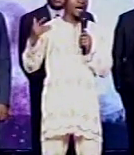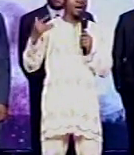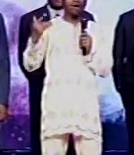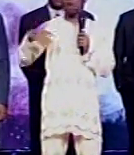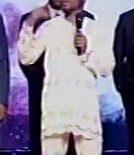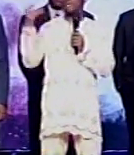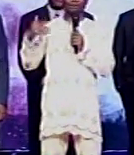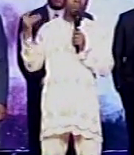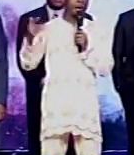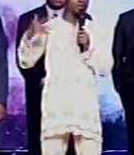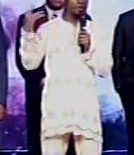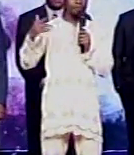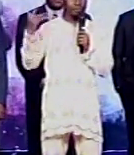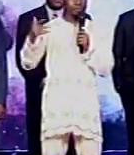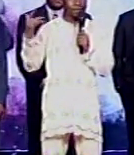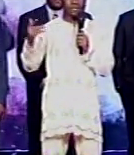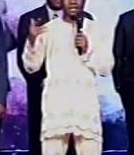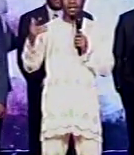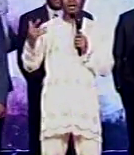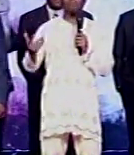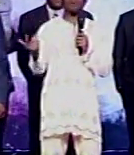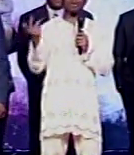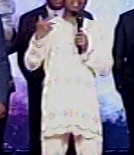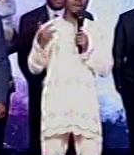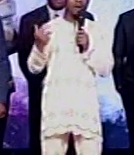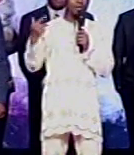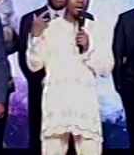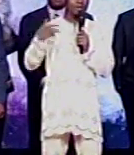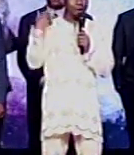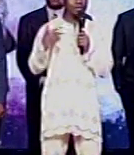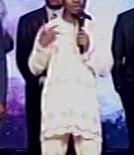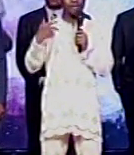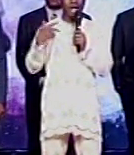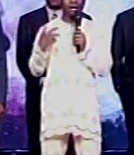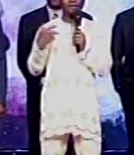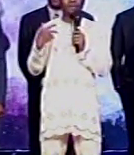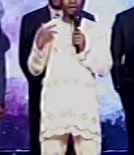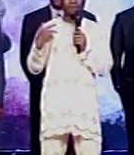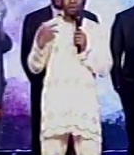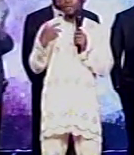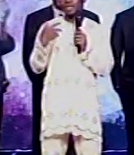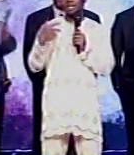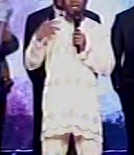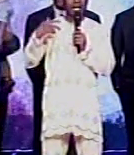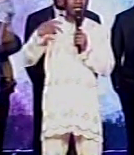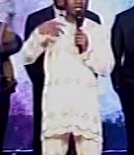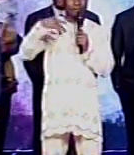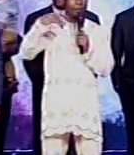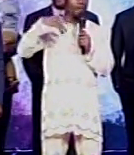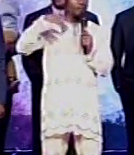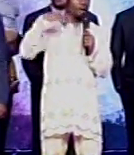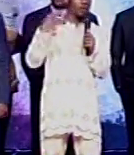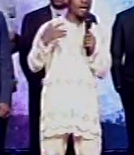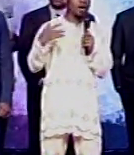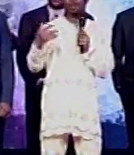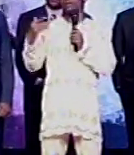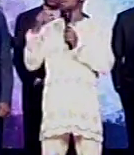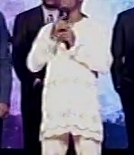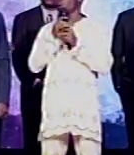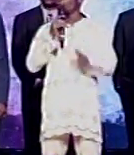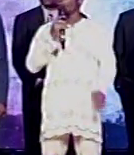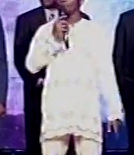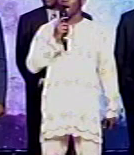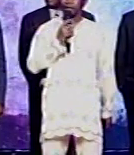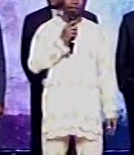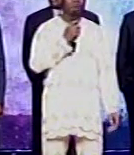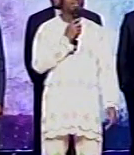career, or there's no amount of prosperity. But whenever a woman comes to your life, maybe as in form of a mother or in the